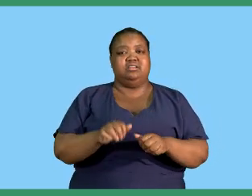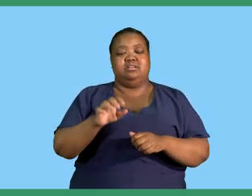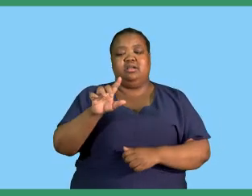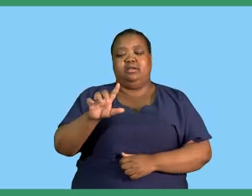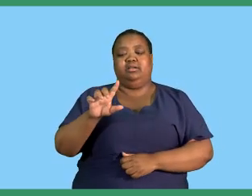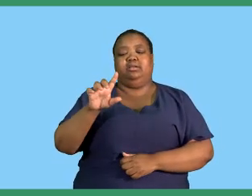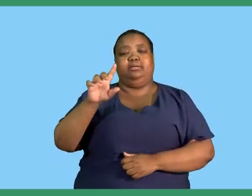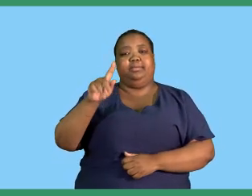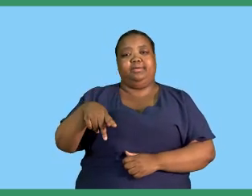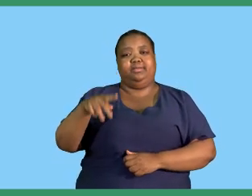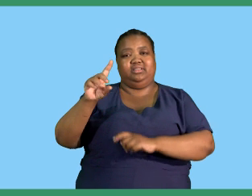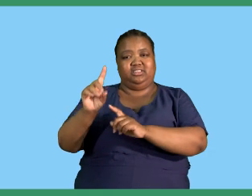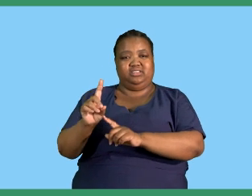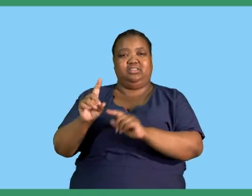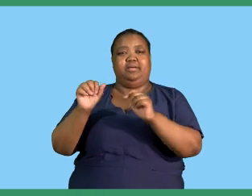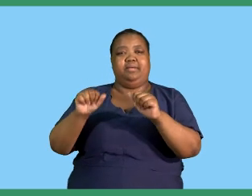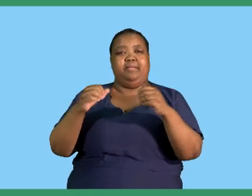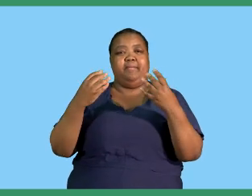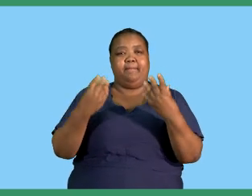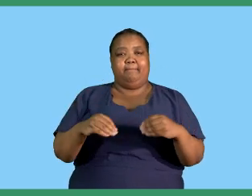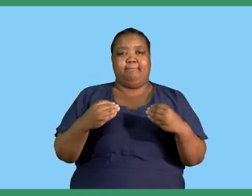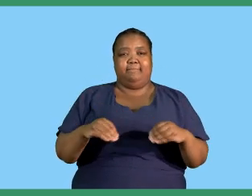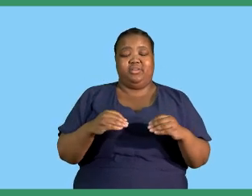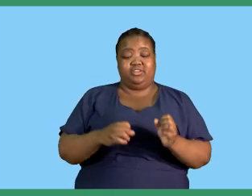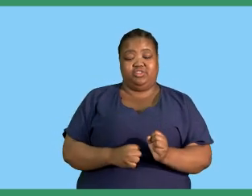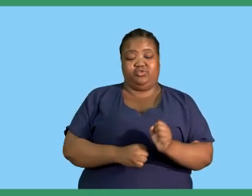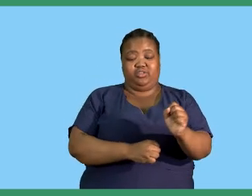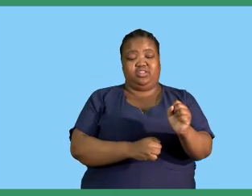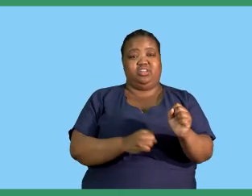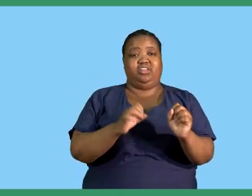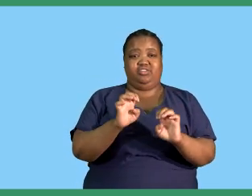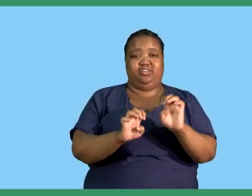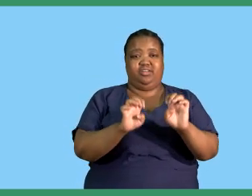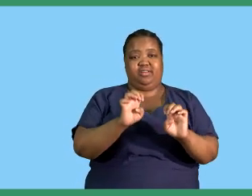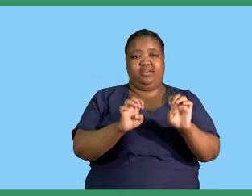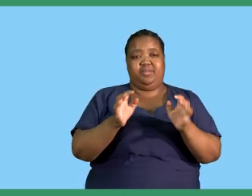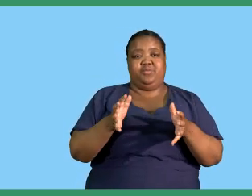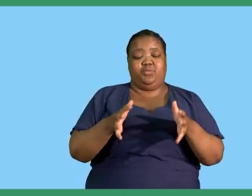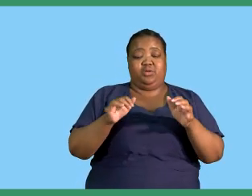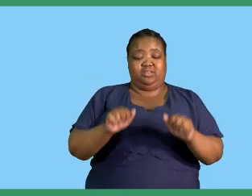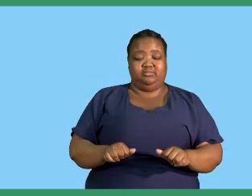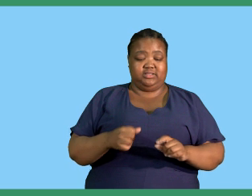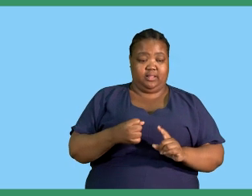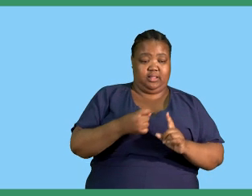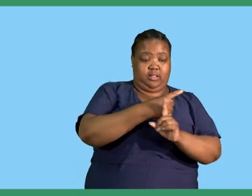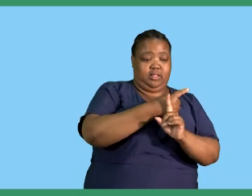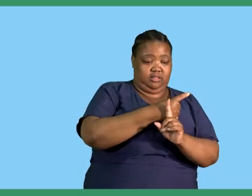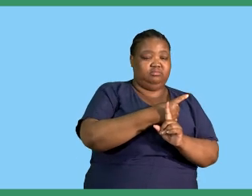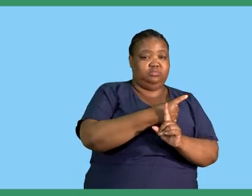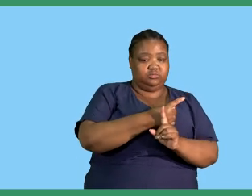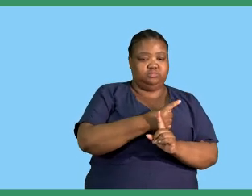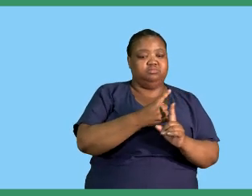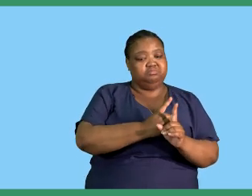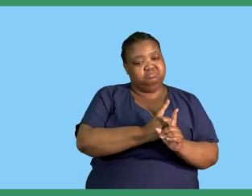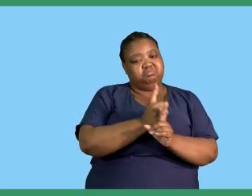LPD assessed the underlying basis of the business strategy. They also took corrective action so that deviations